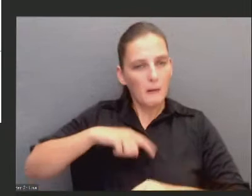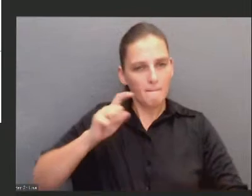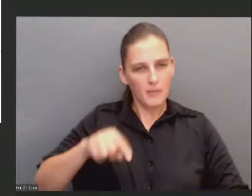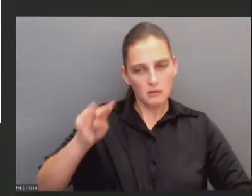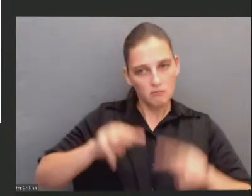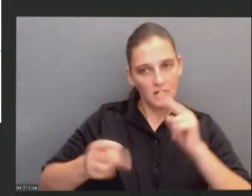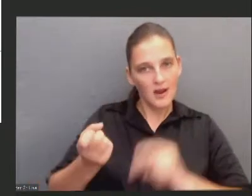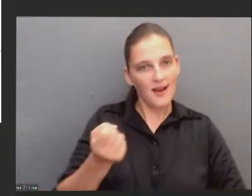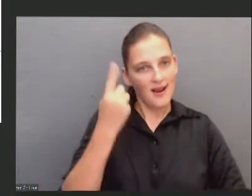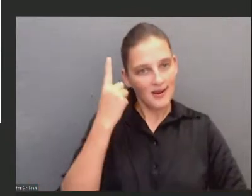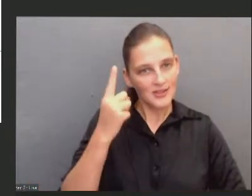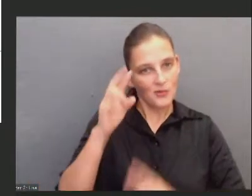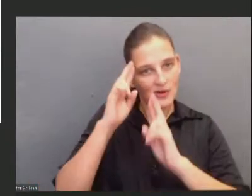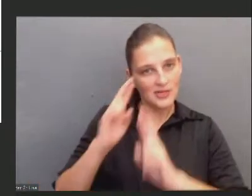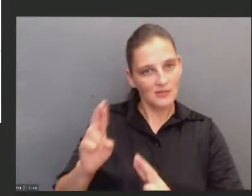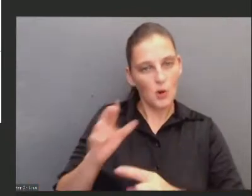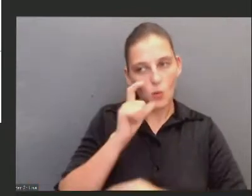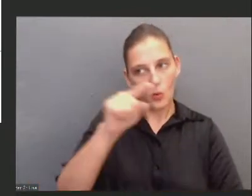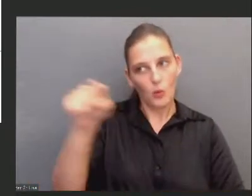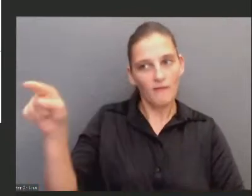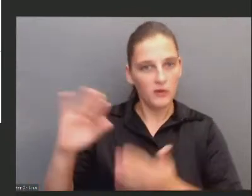respects communities involved.